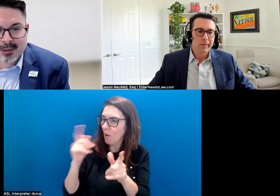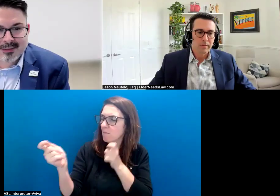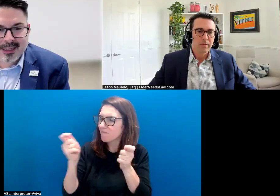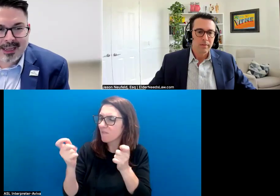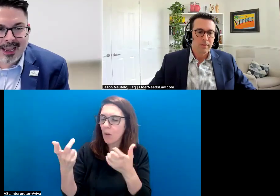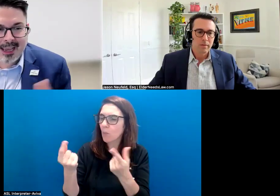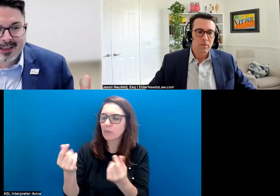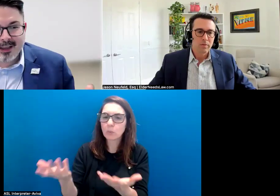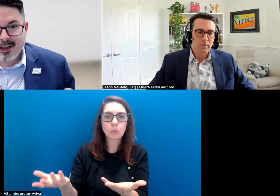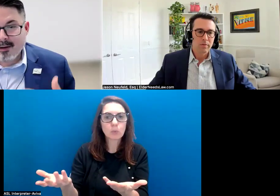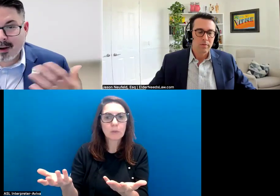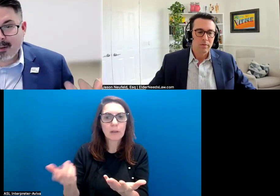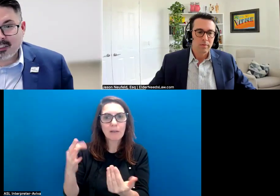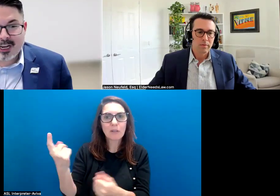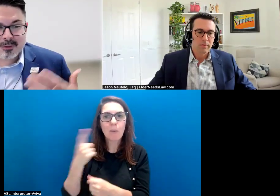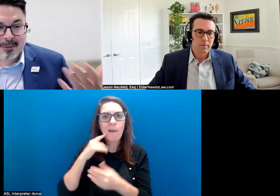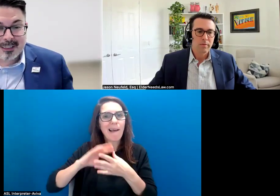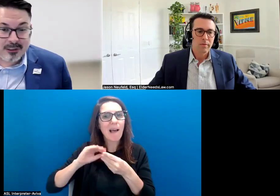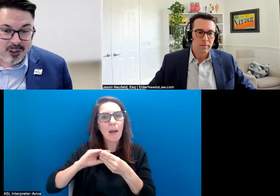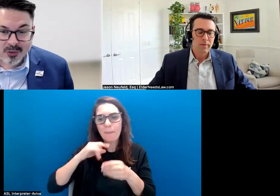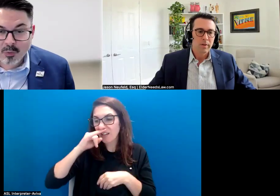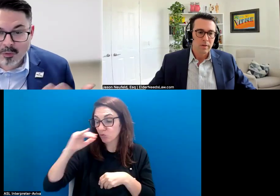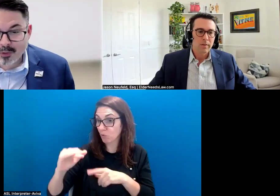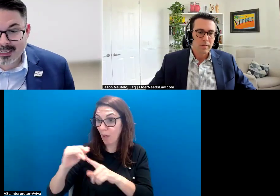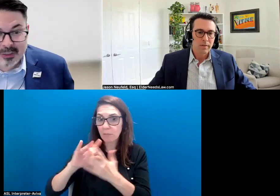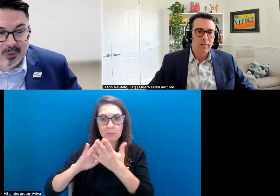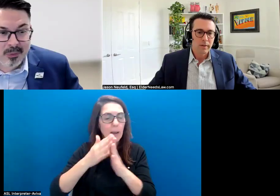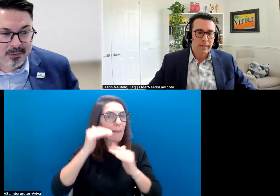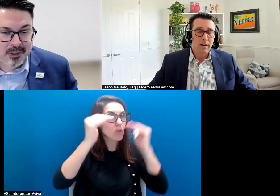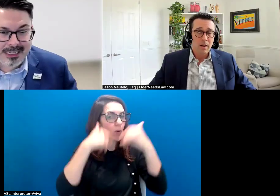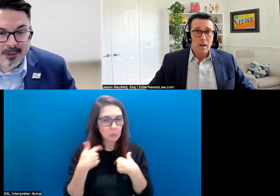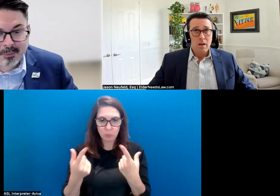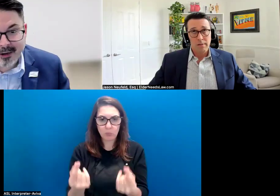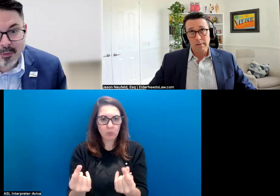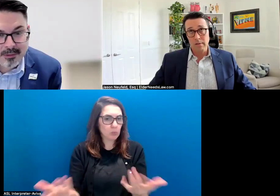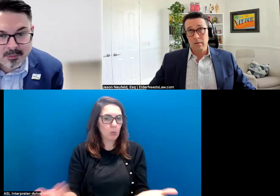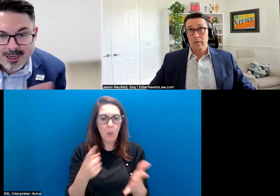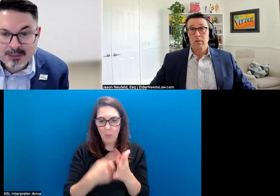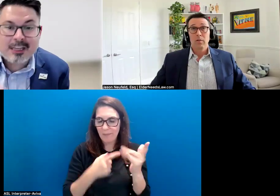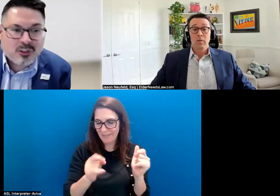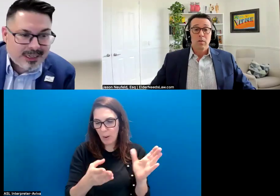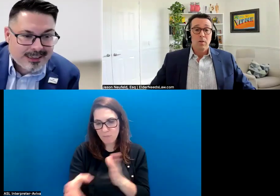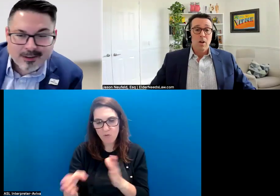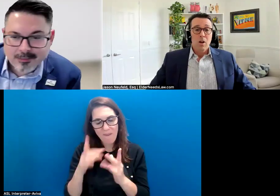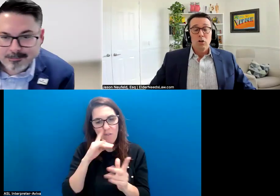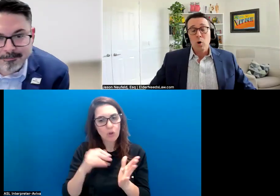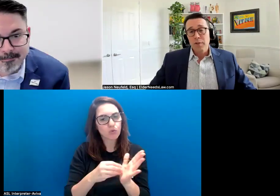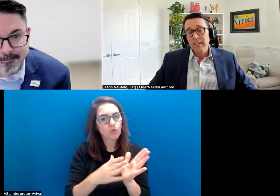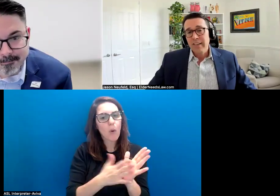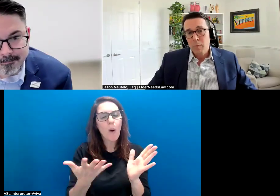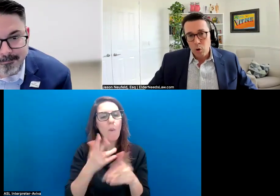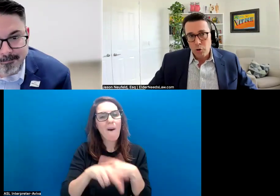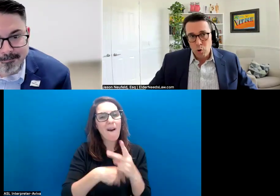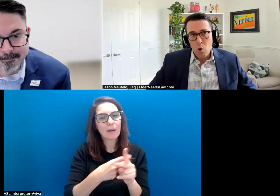to somebody that's saying, hey, my child's becoming an adult. What do I do? Yeah. What do I need to prepare? What documentation do I need? So